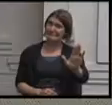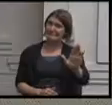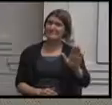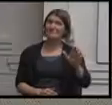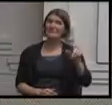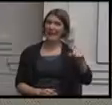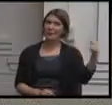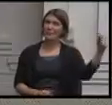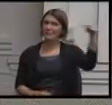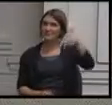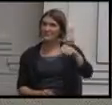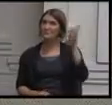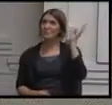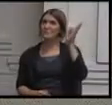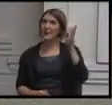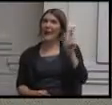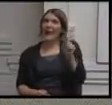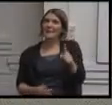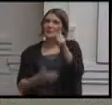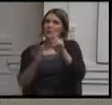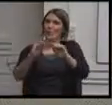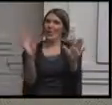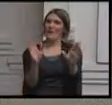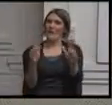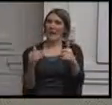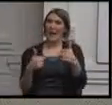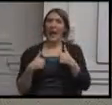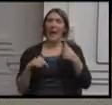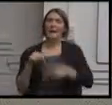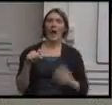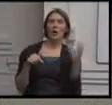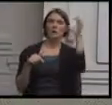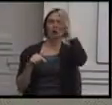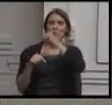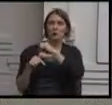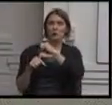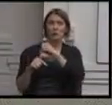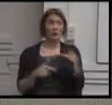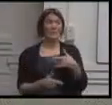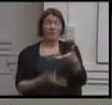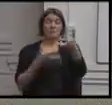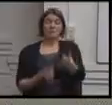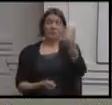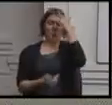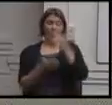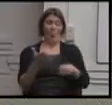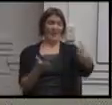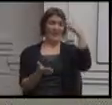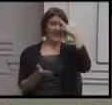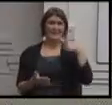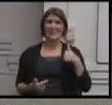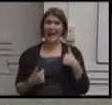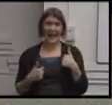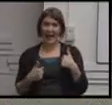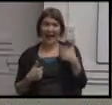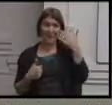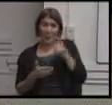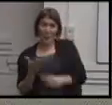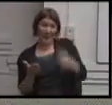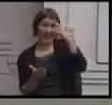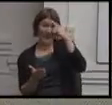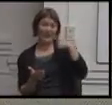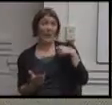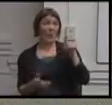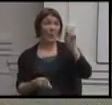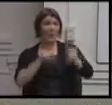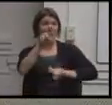present it, then we'll never know that. I'll never know that. You may be completely confident, and your perspective on what he wants to do may be accurate. I